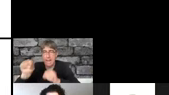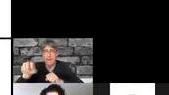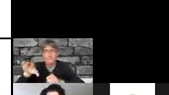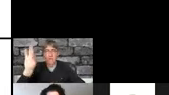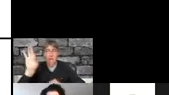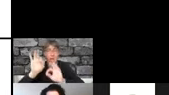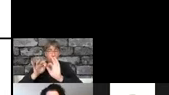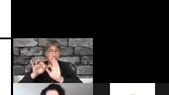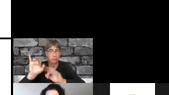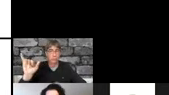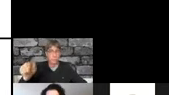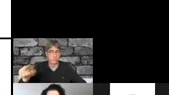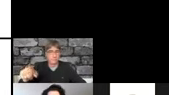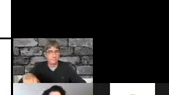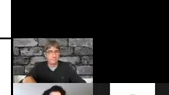Next slide,